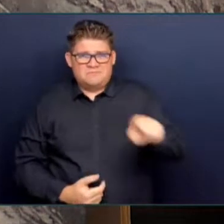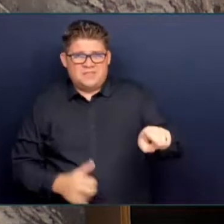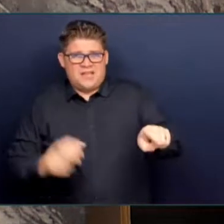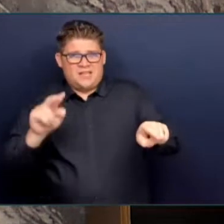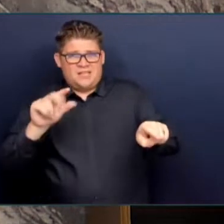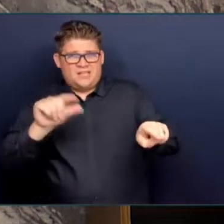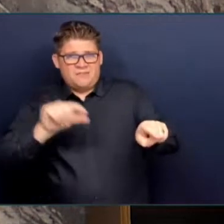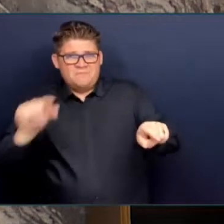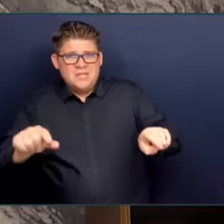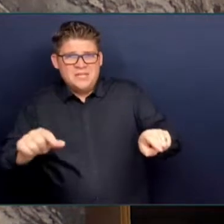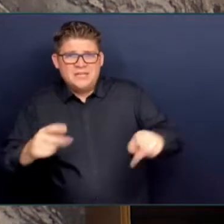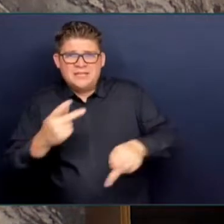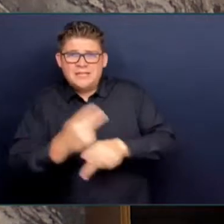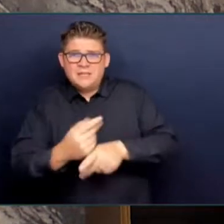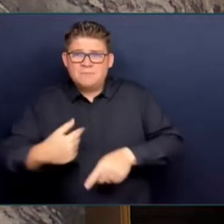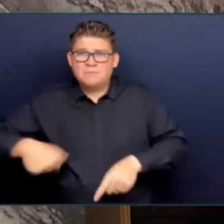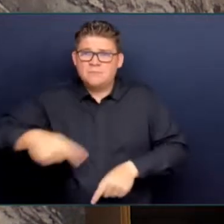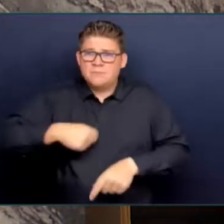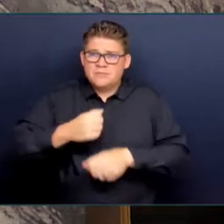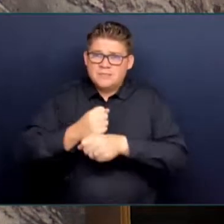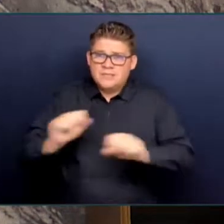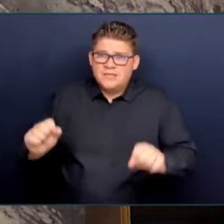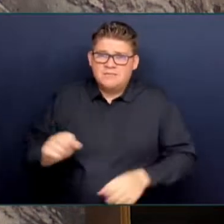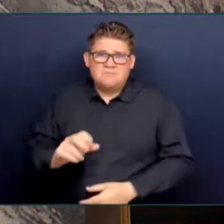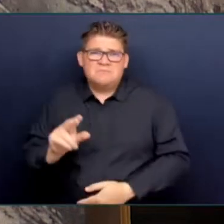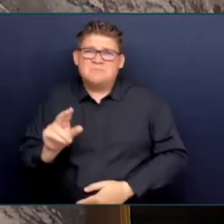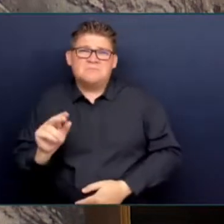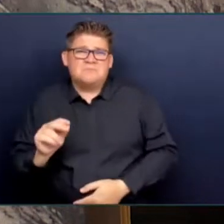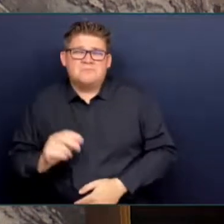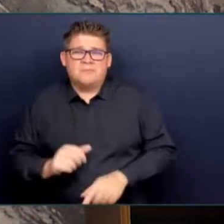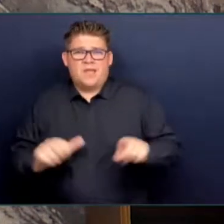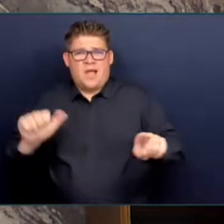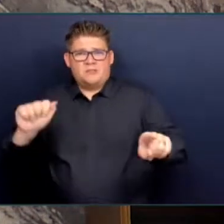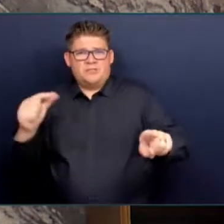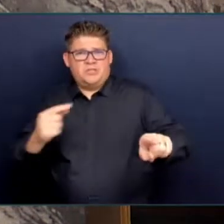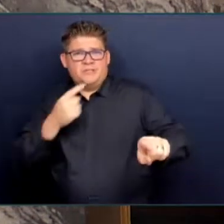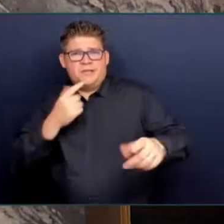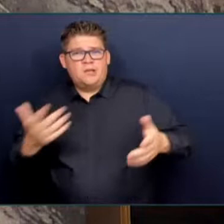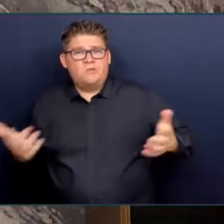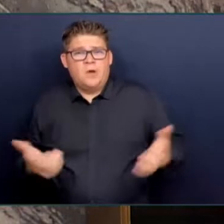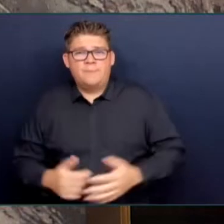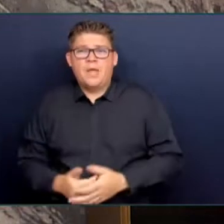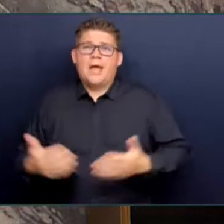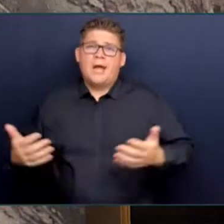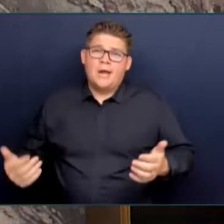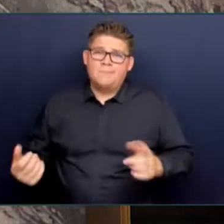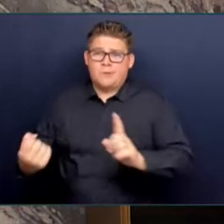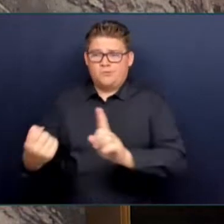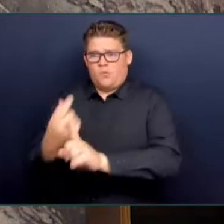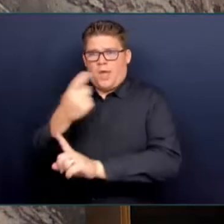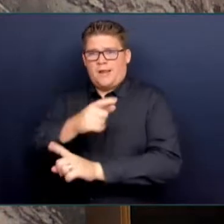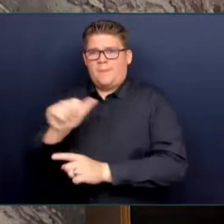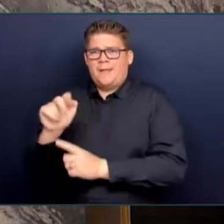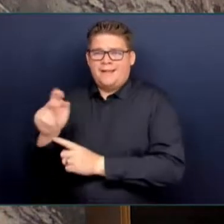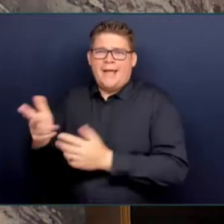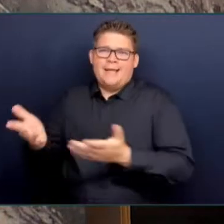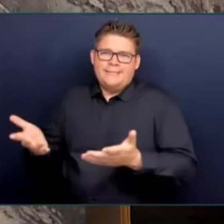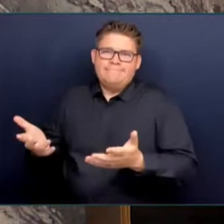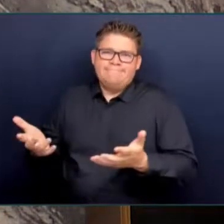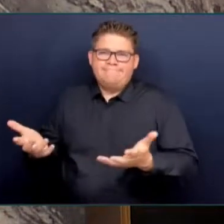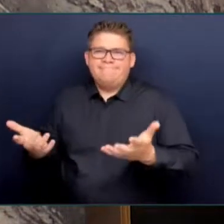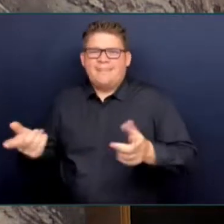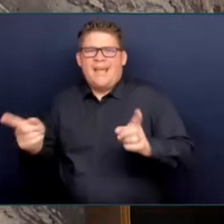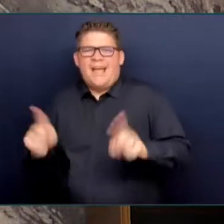and I quote, "Random attacks are a fact of life," end quote. Can the Attorney